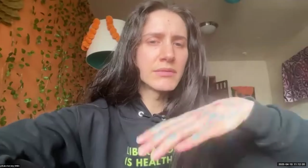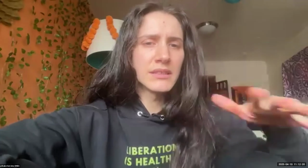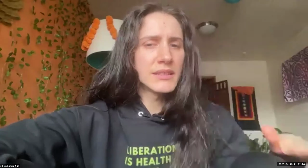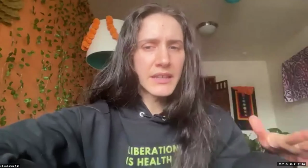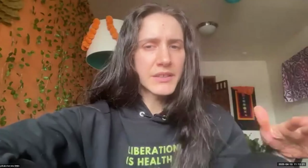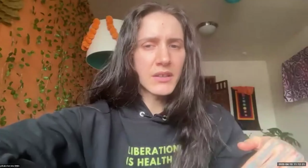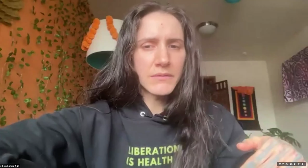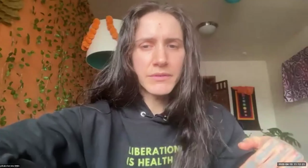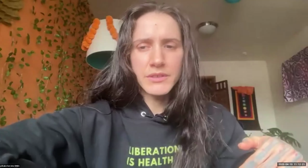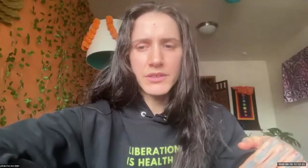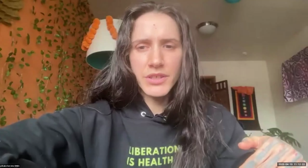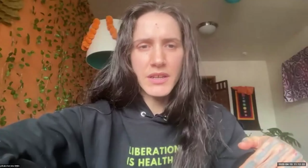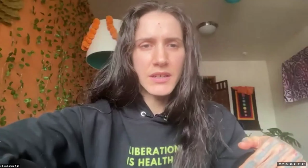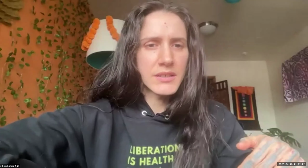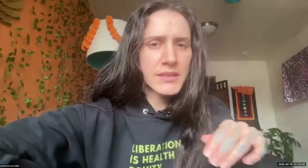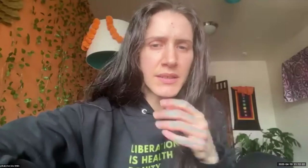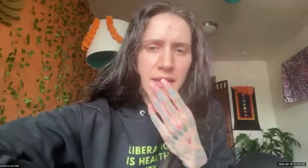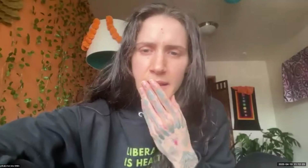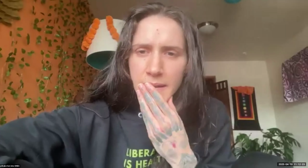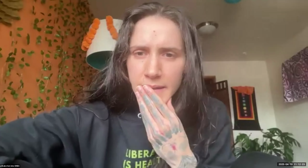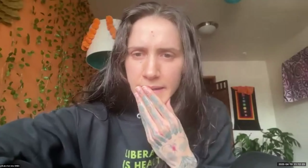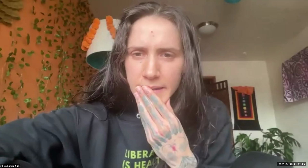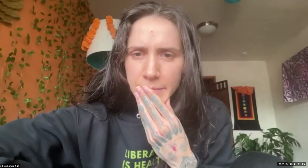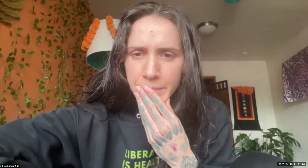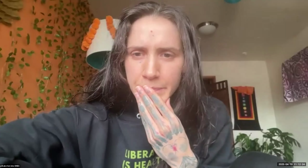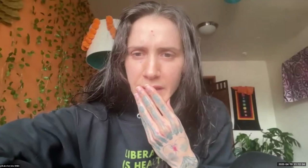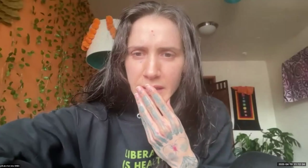And yeah, I really thank y'all for your shares.